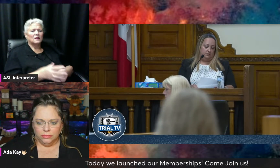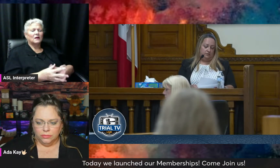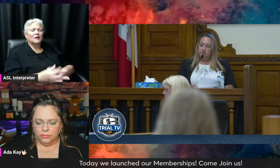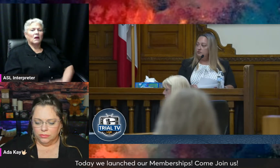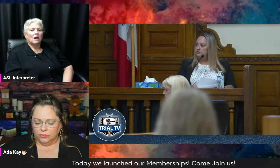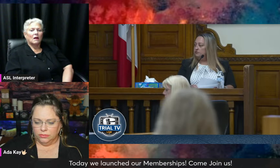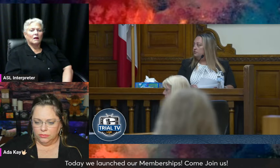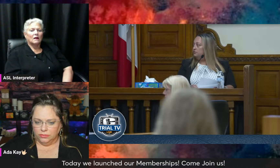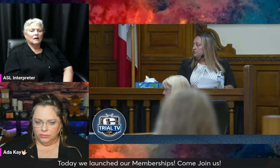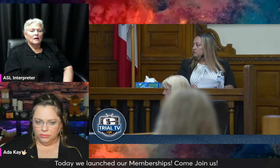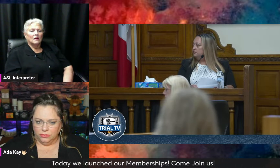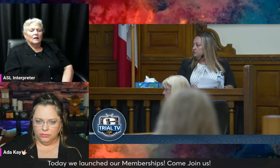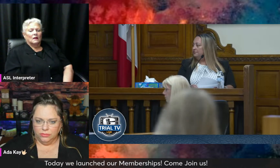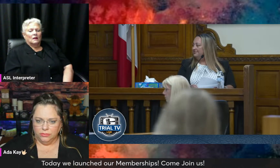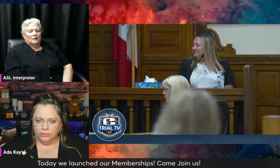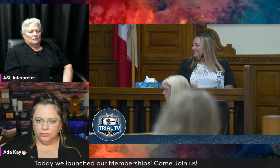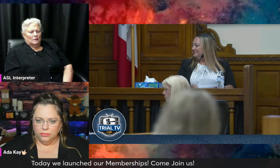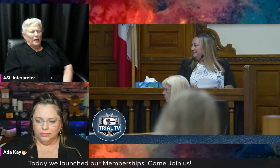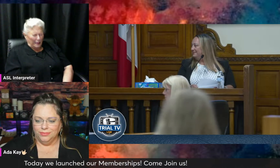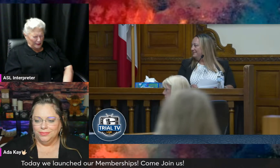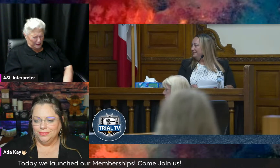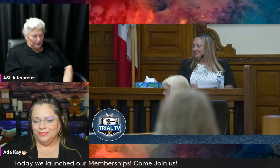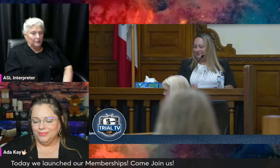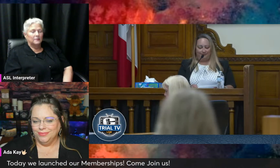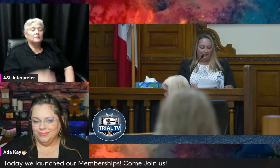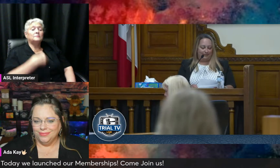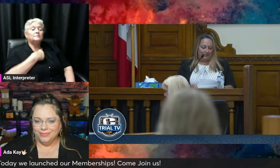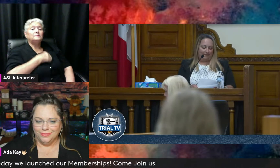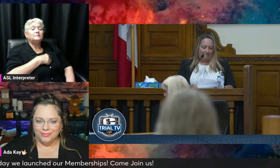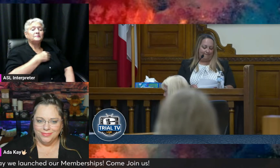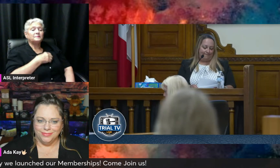Sorry, they have our computers on a timer.